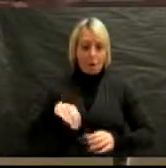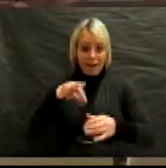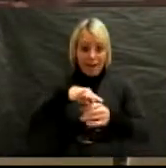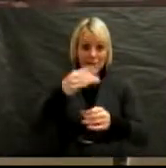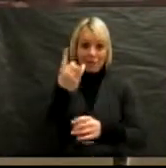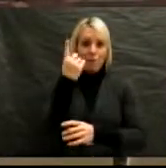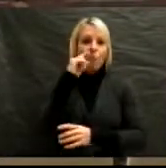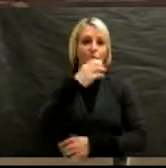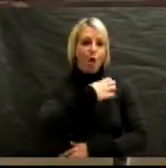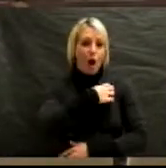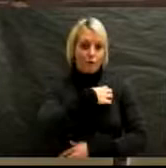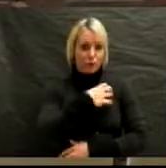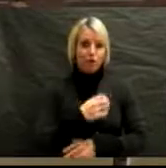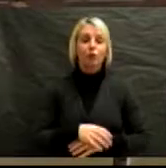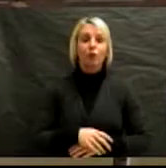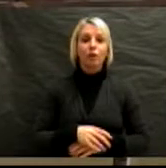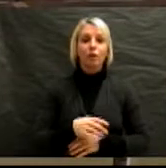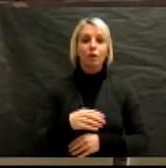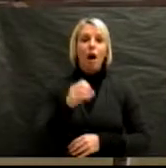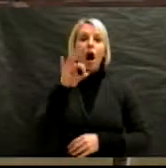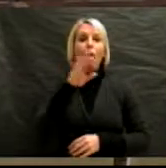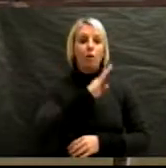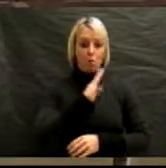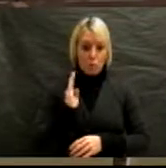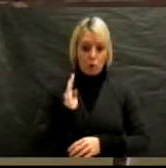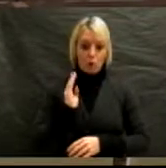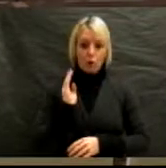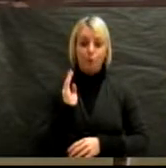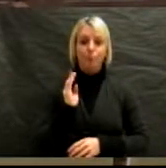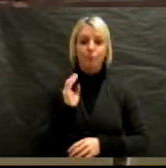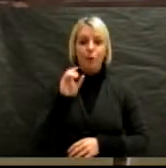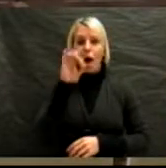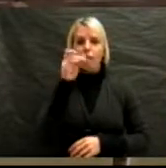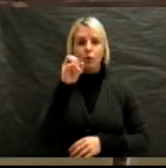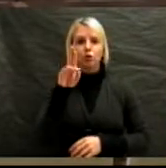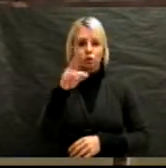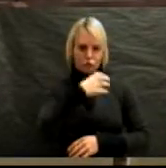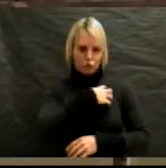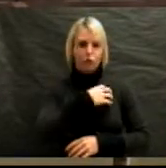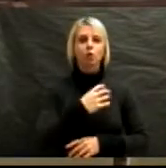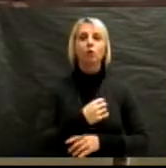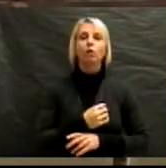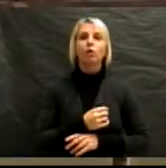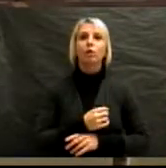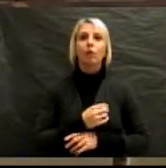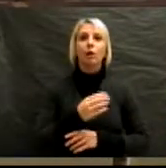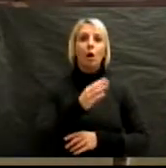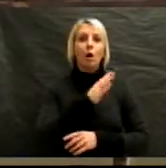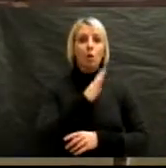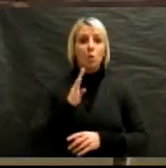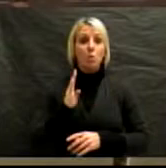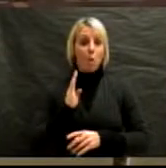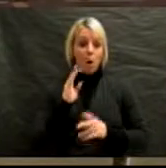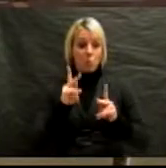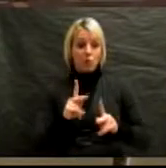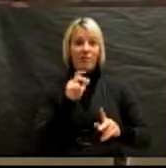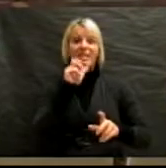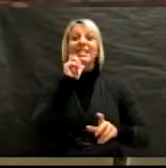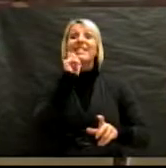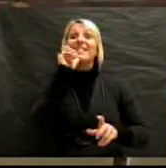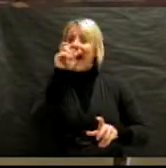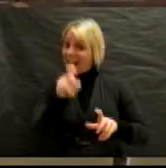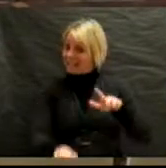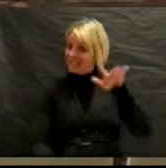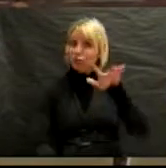board. The board member does not need to be present. We looked into that question because Tom was not going to be here this evening, so trying to make sure that we